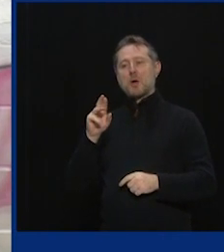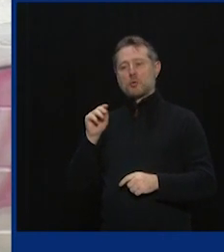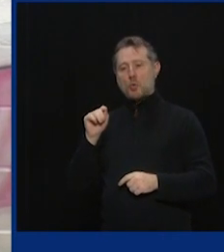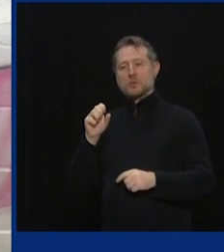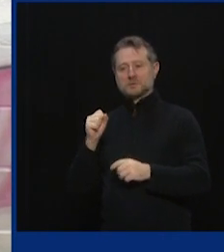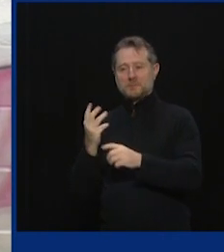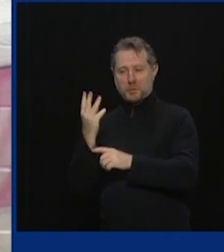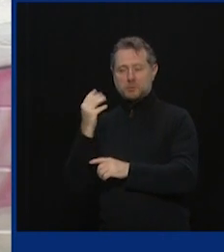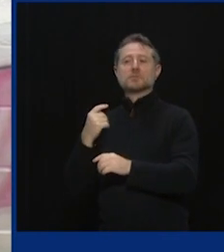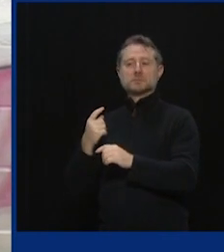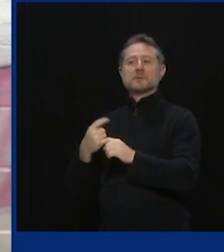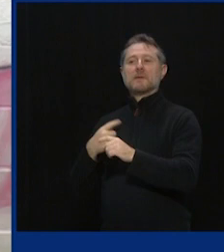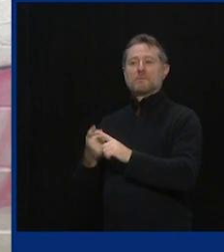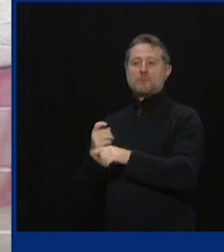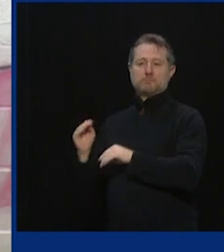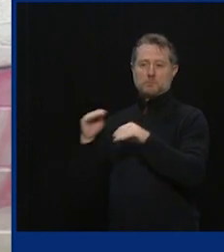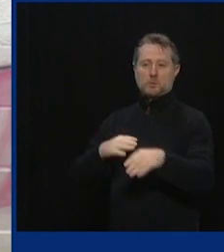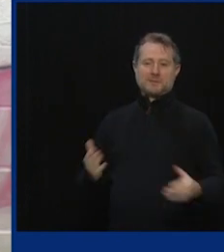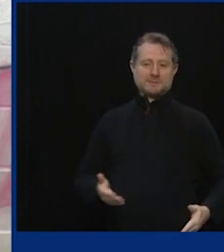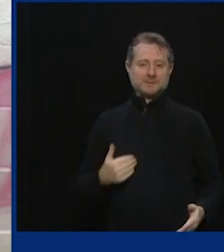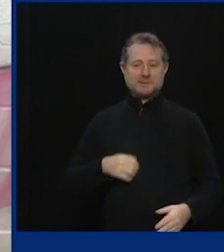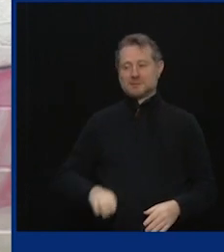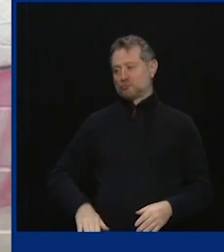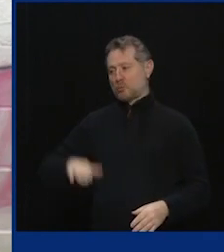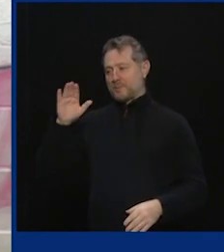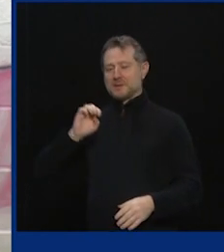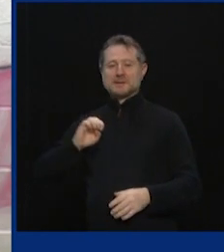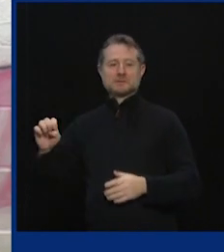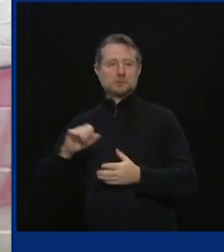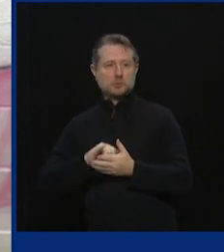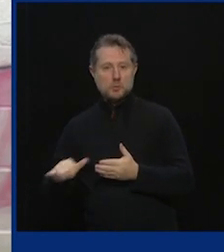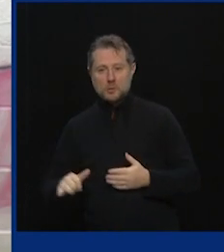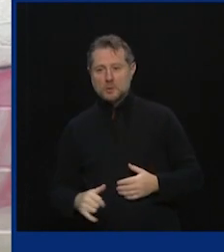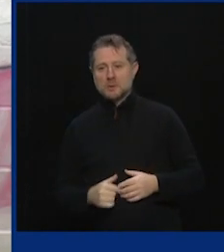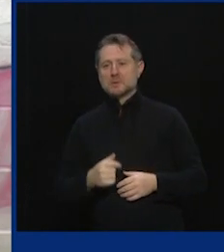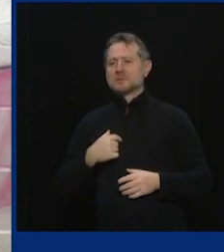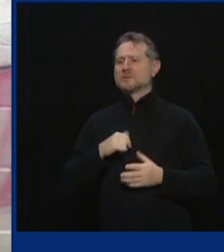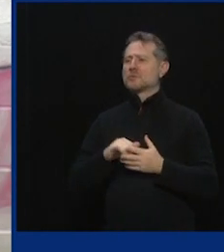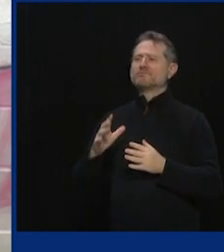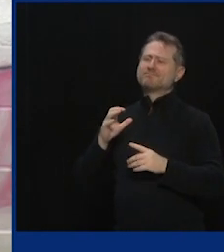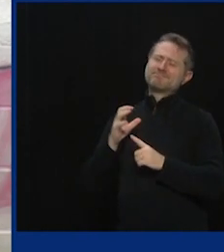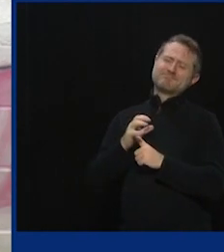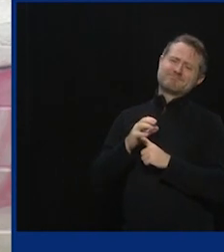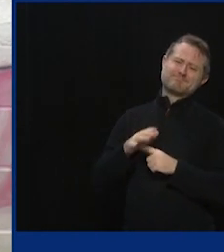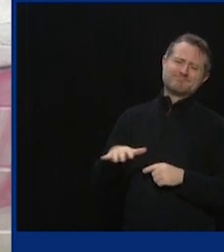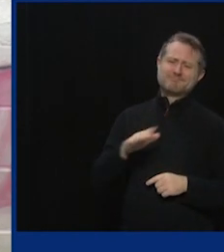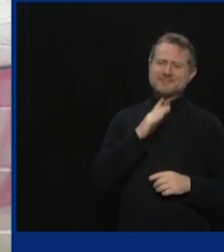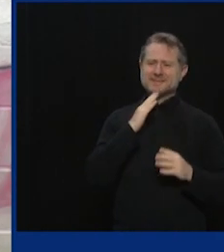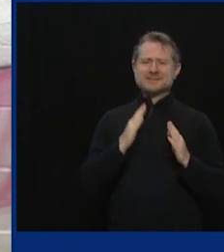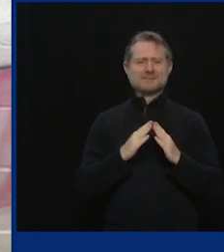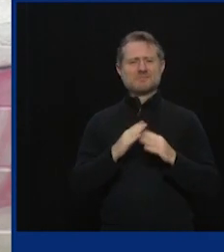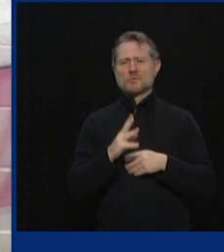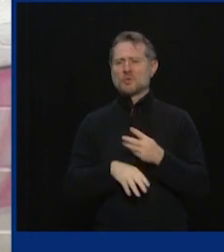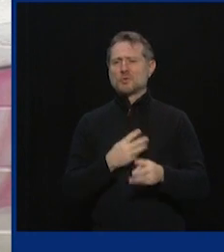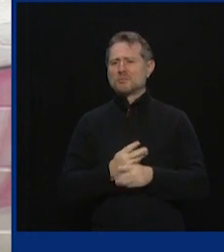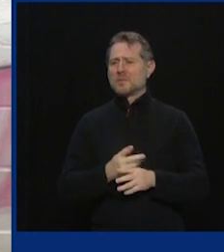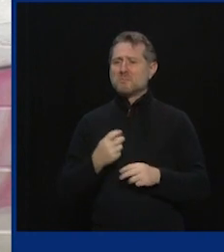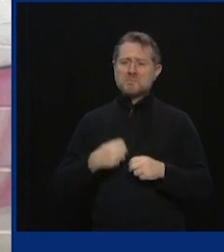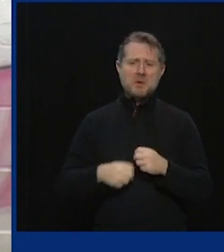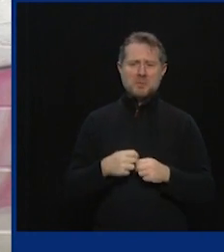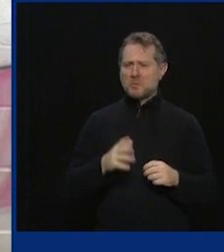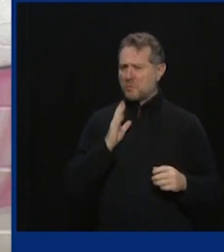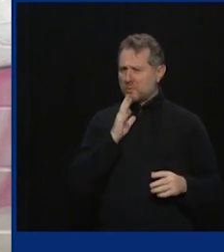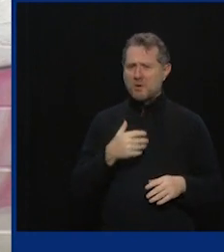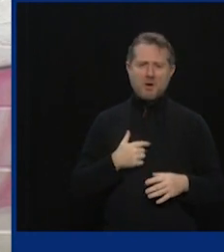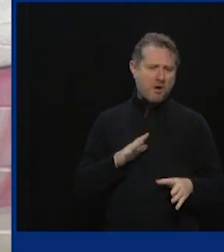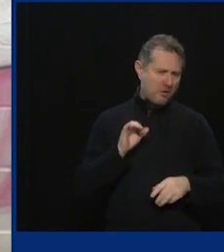40 years. And I know that New York is the greatest city in the world, that we will overcome all the problems and difficulties we're seeing together. The